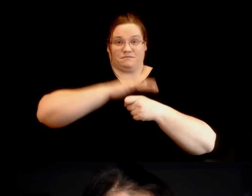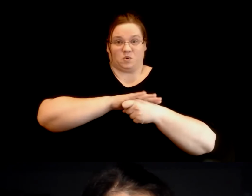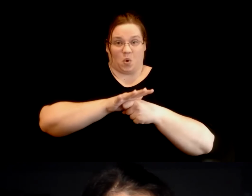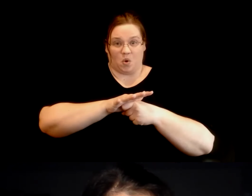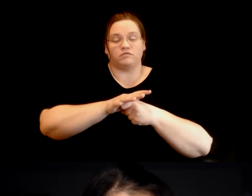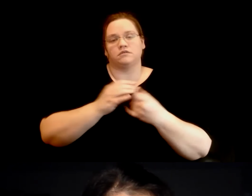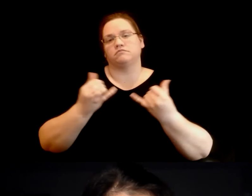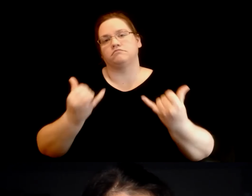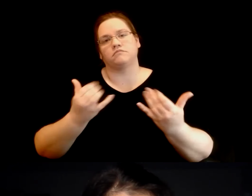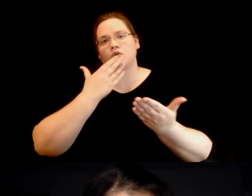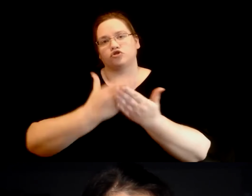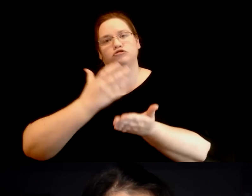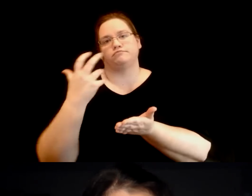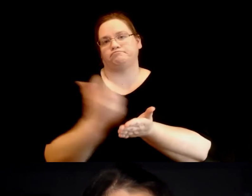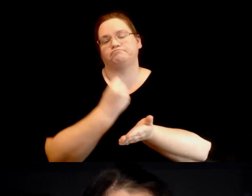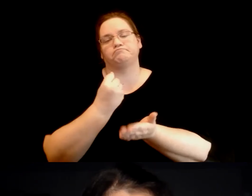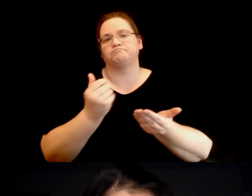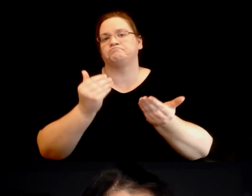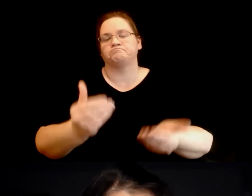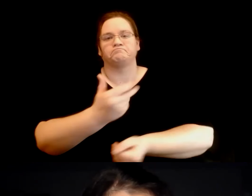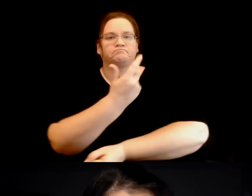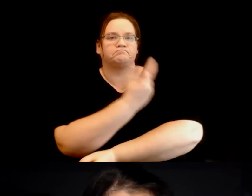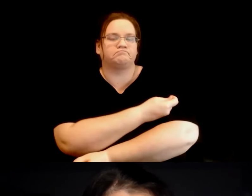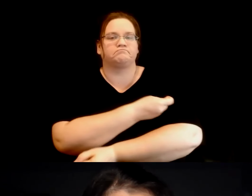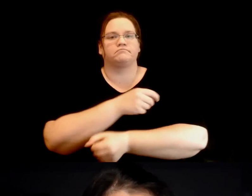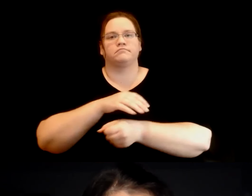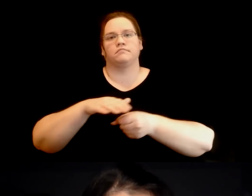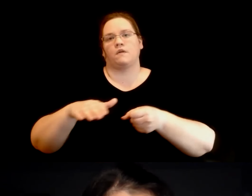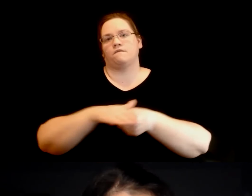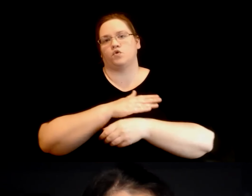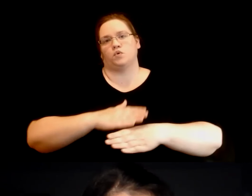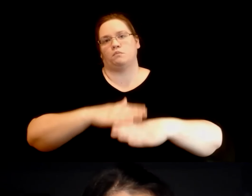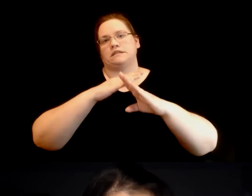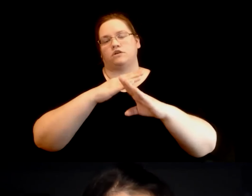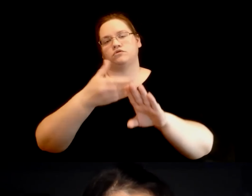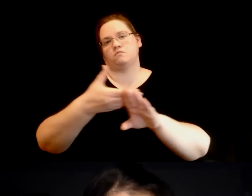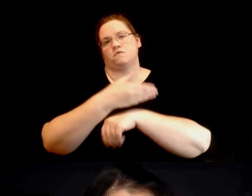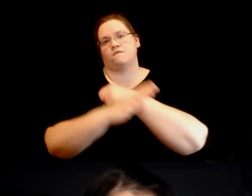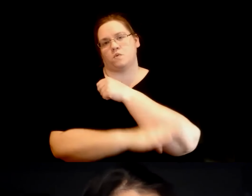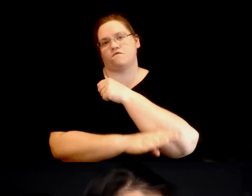good opportunity to get that vaccine, get that full protection prior to the fall.